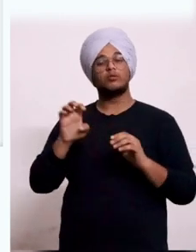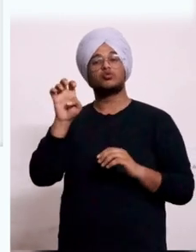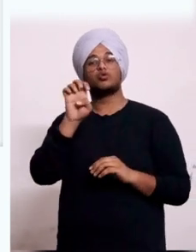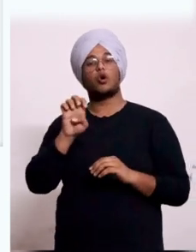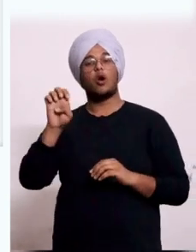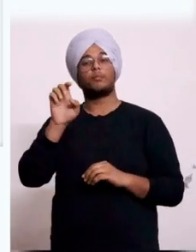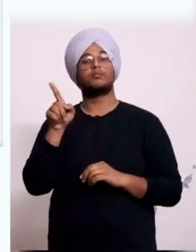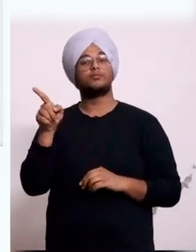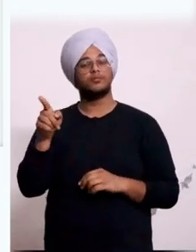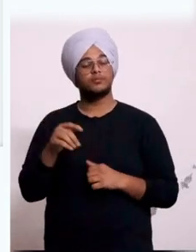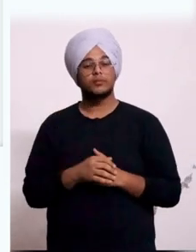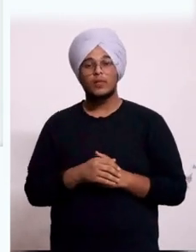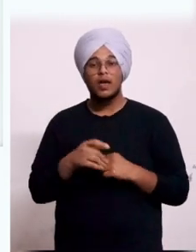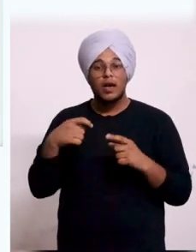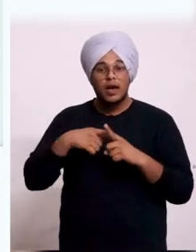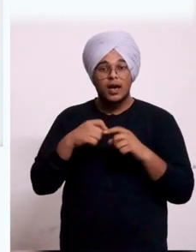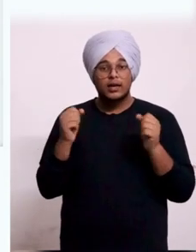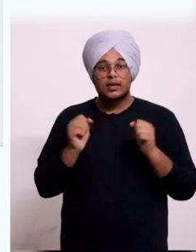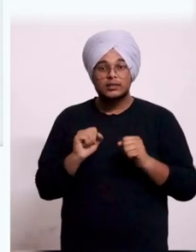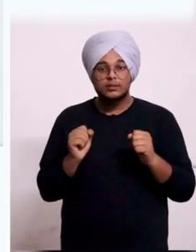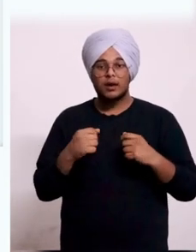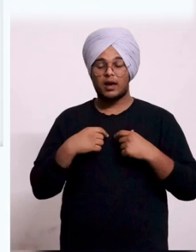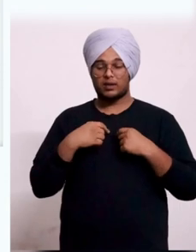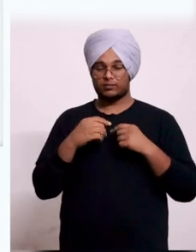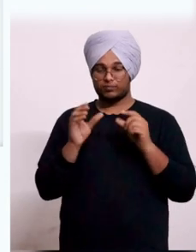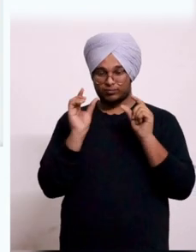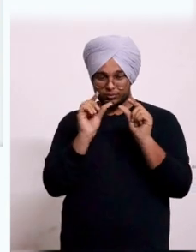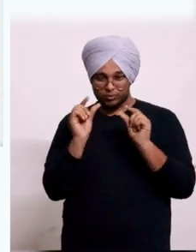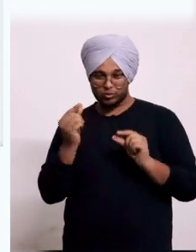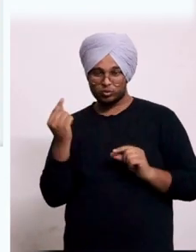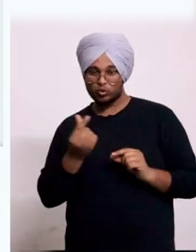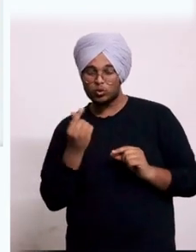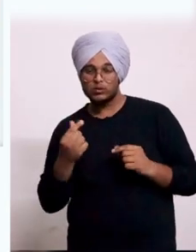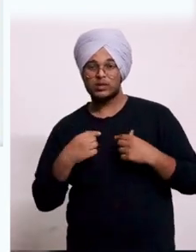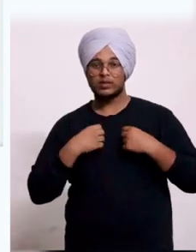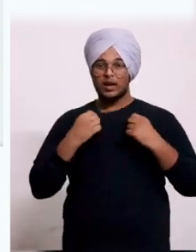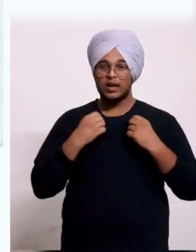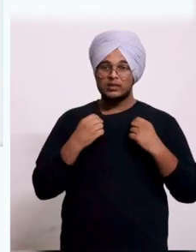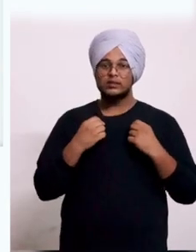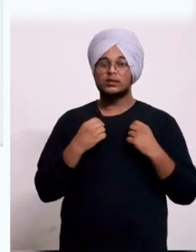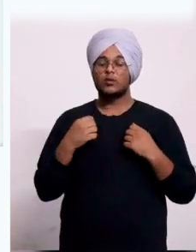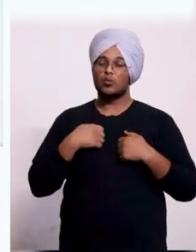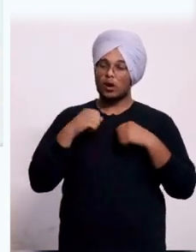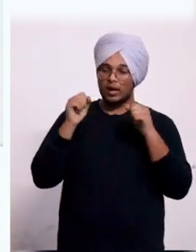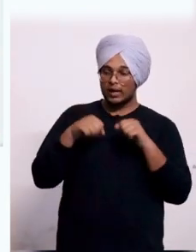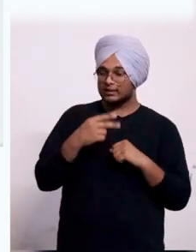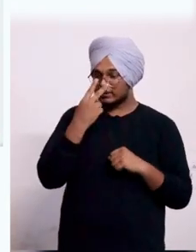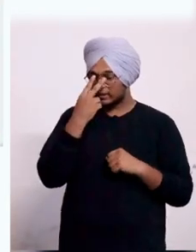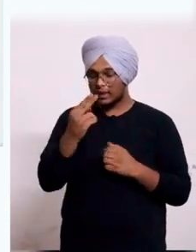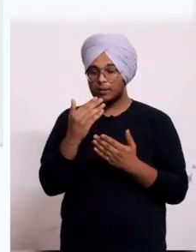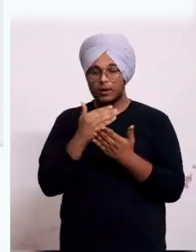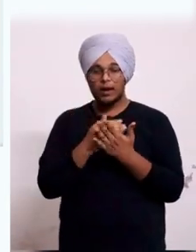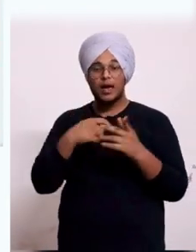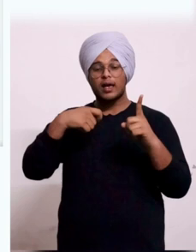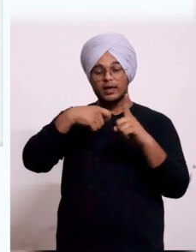to Europe. While the Kashmiri fragment might have been used as part of a dress, we can also speculate about